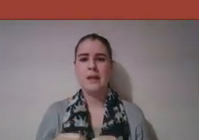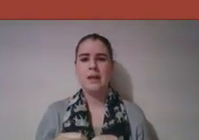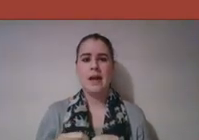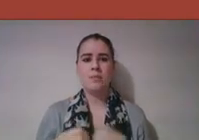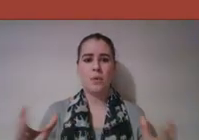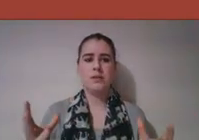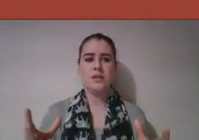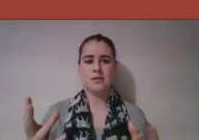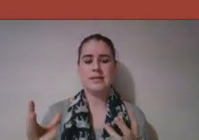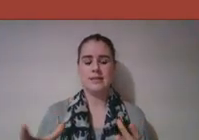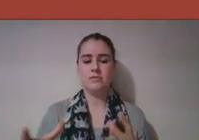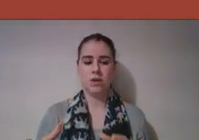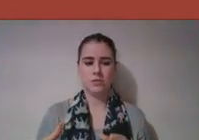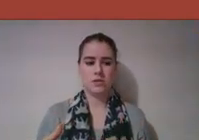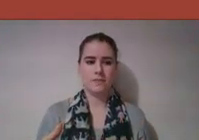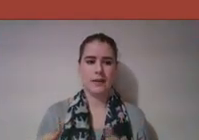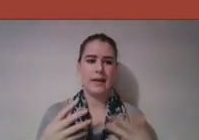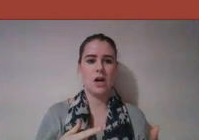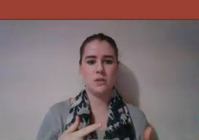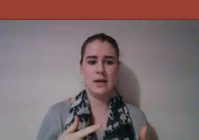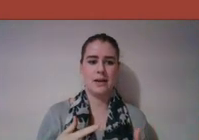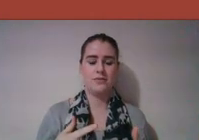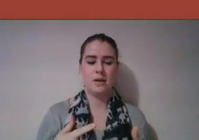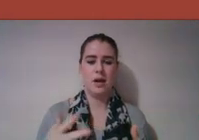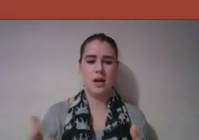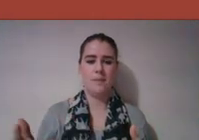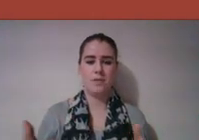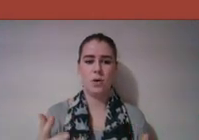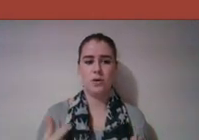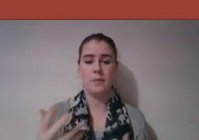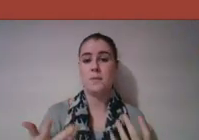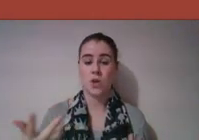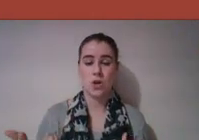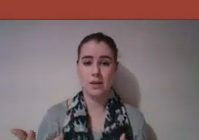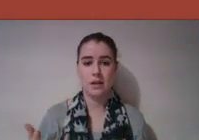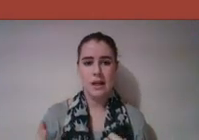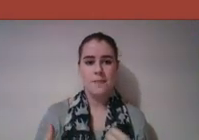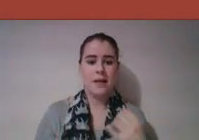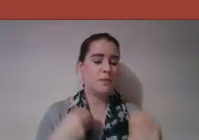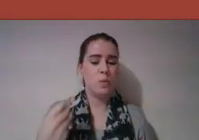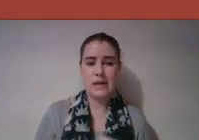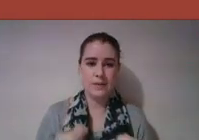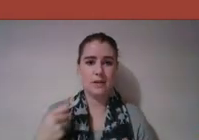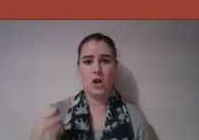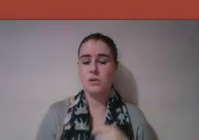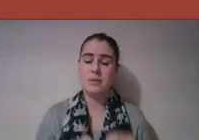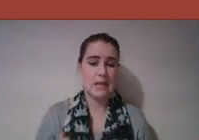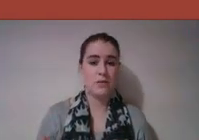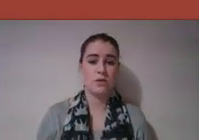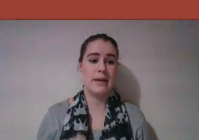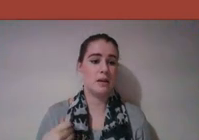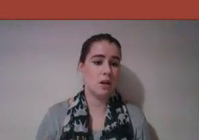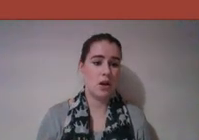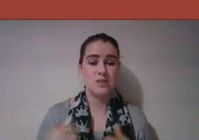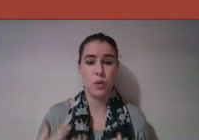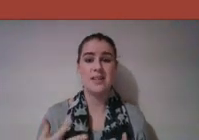here. Now, boys and girls had different roles. Okay, girls would have the role of helping with cooking. They'd be weaving along with